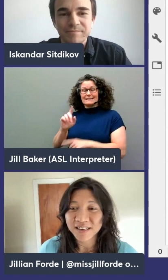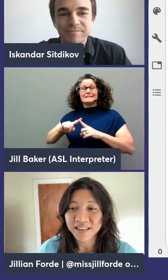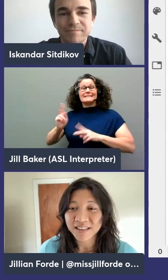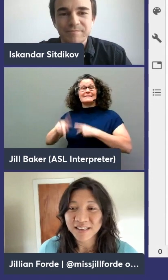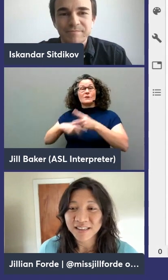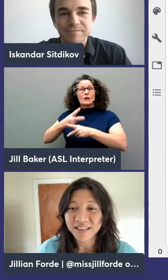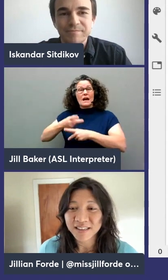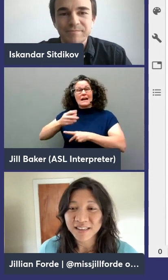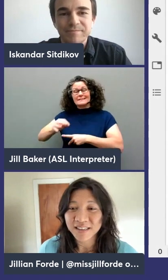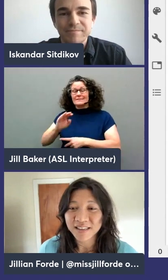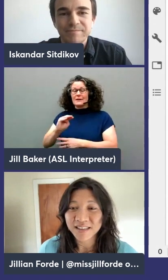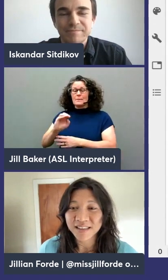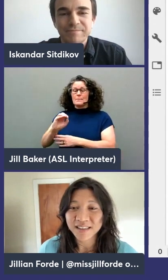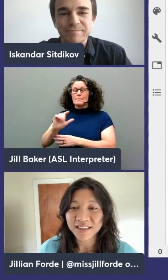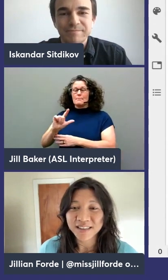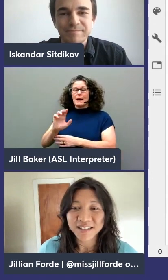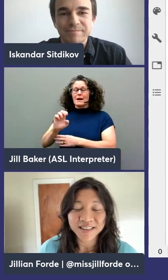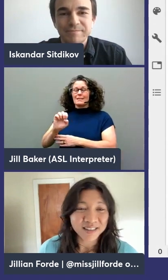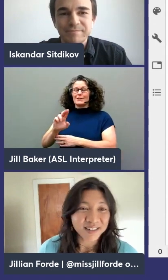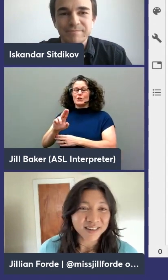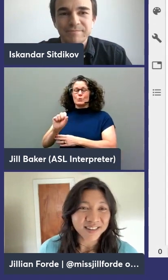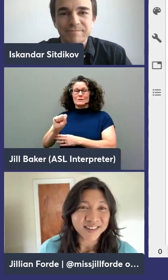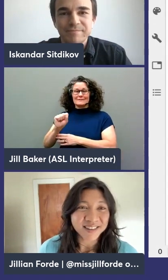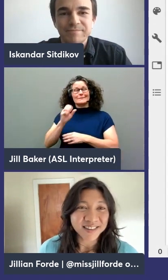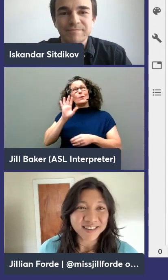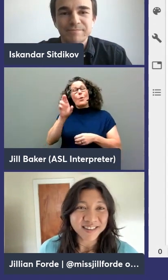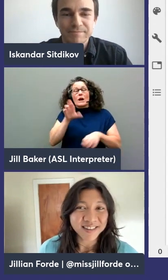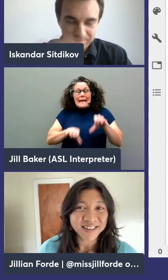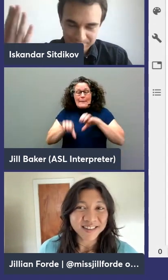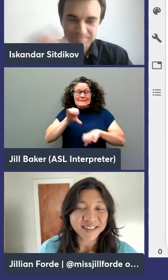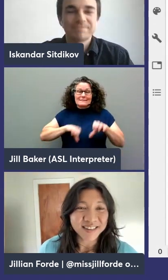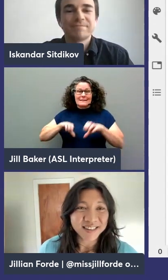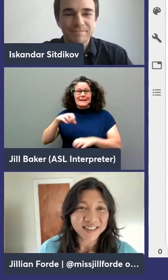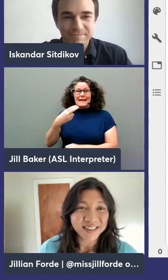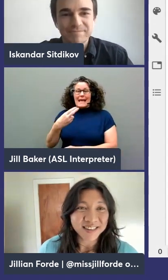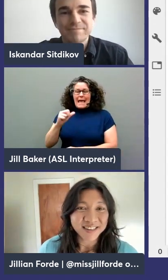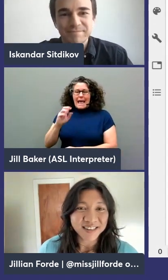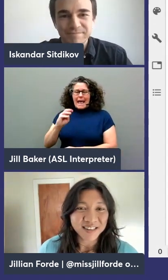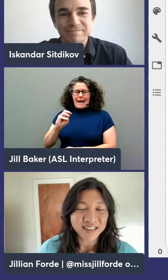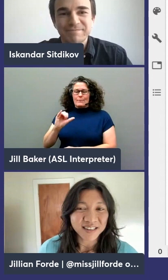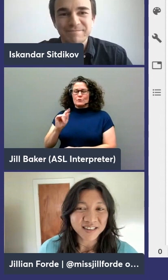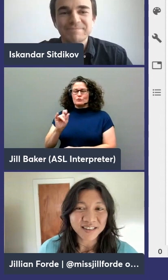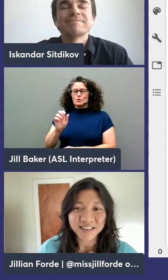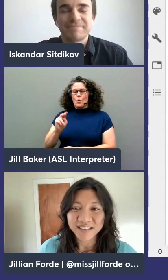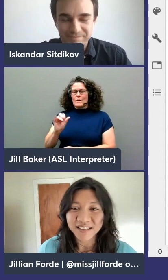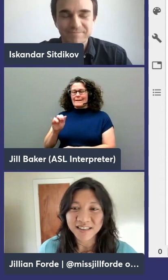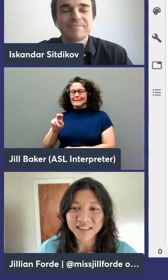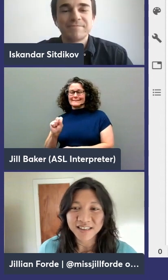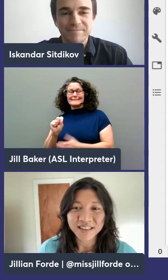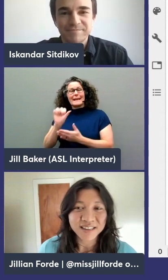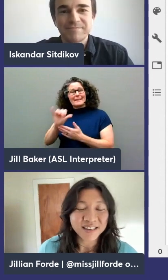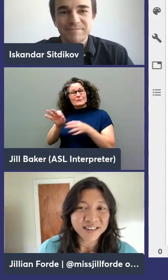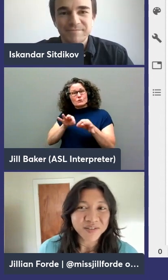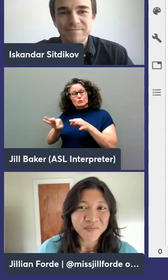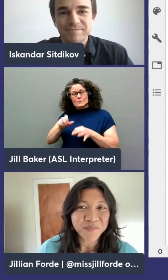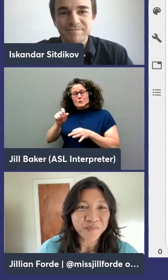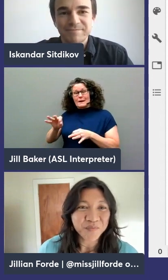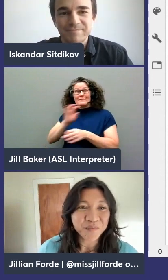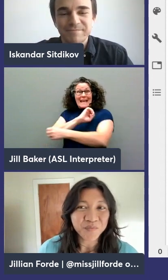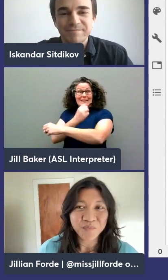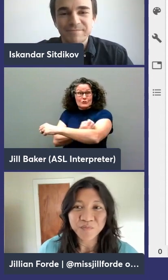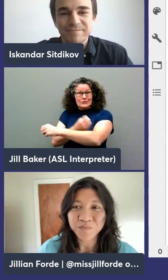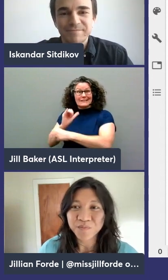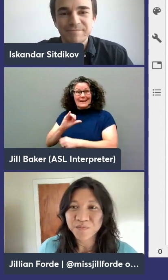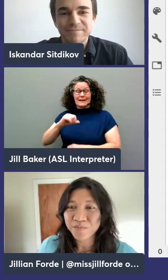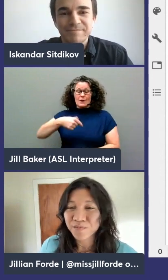of molecules or chemistry Hamiltonians. And Hamiltonian is just a description of the energy of like a quantum system,